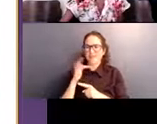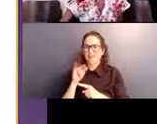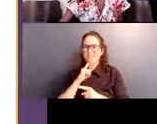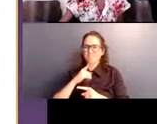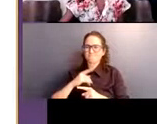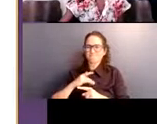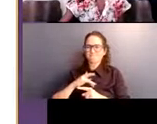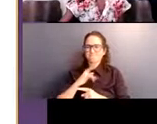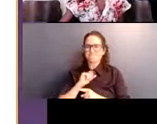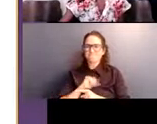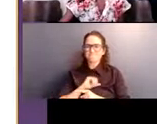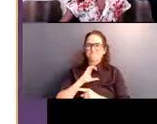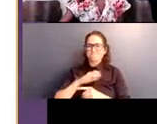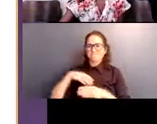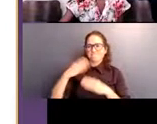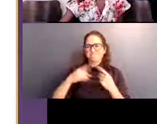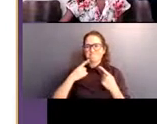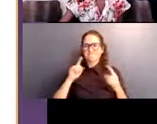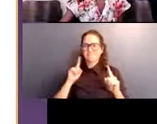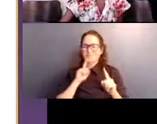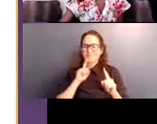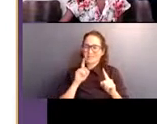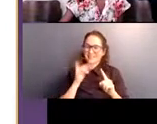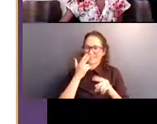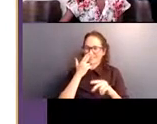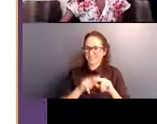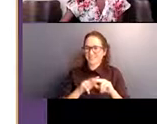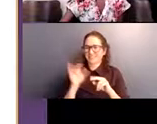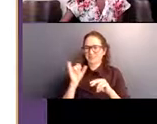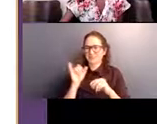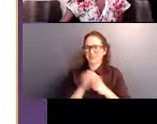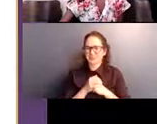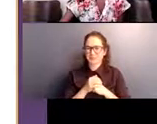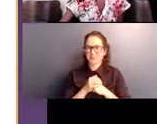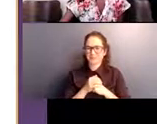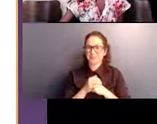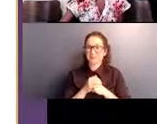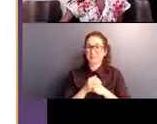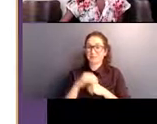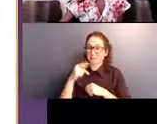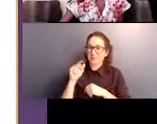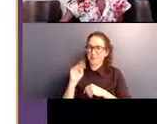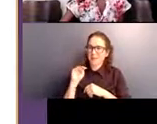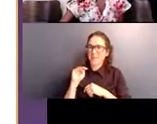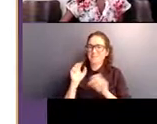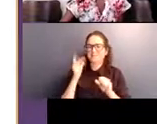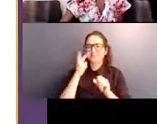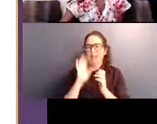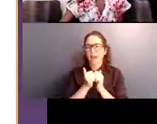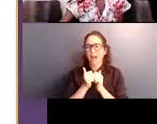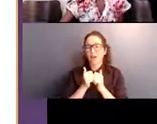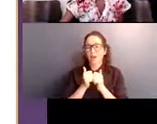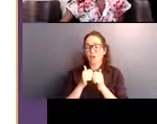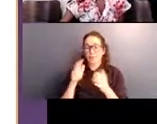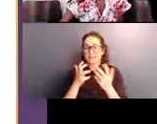completion and resolution and accomplishment. And that was really a lot of fun each time. So Pam, we can see how not only do adaptive